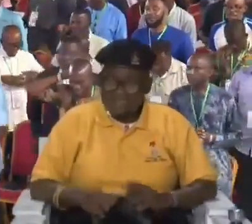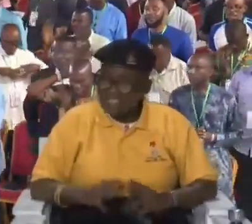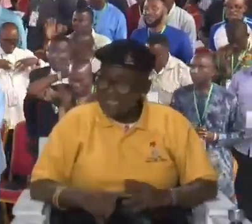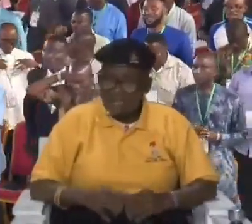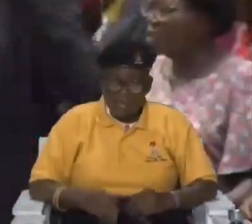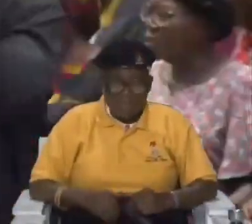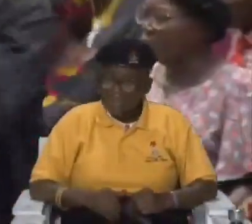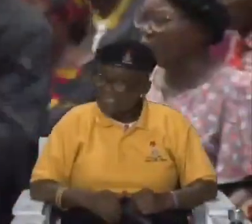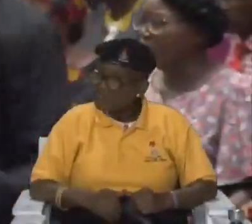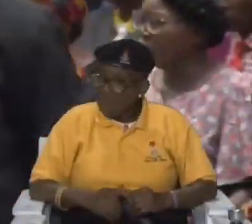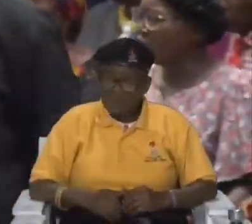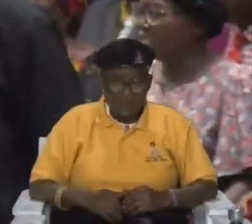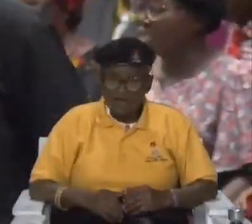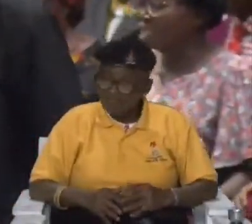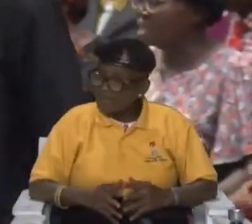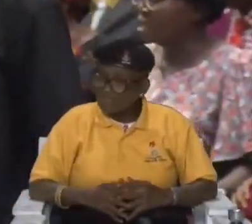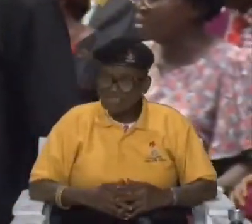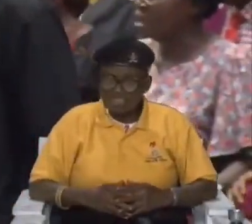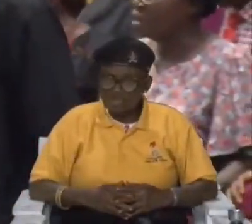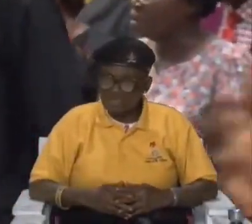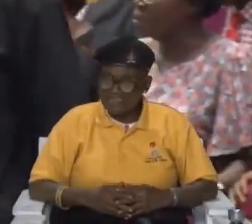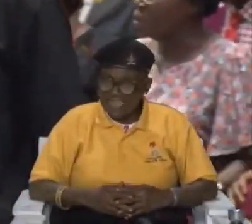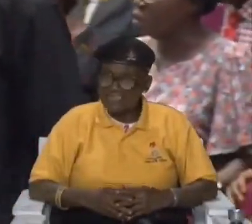Thank you, Jesus.